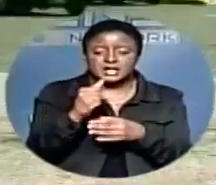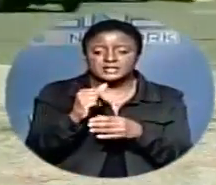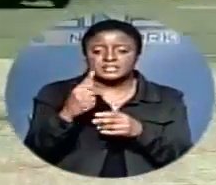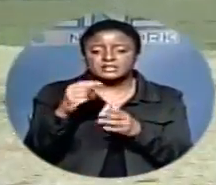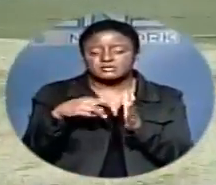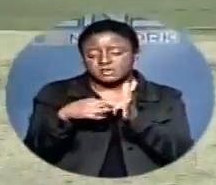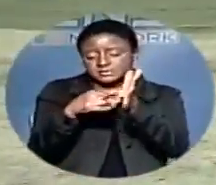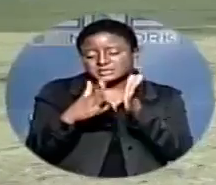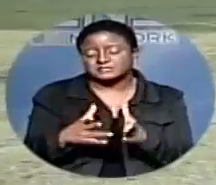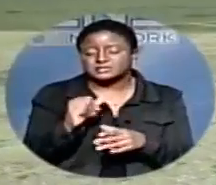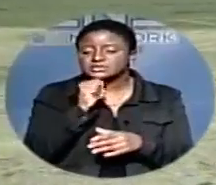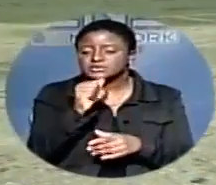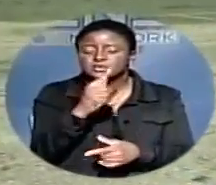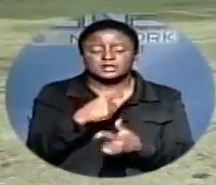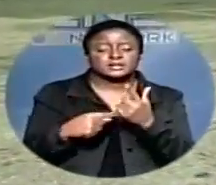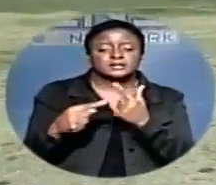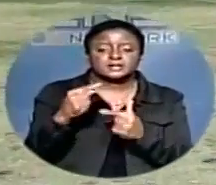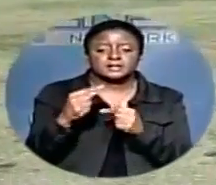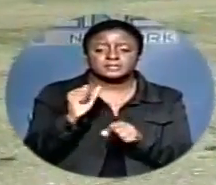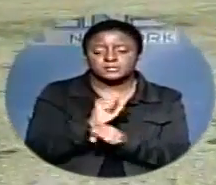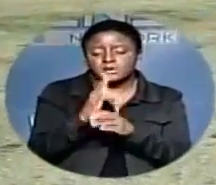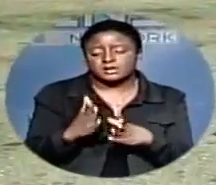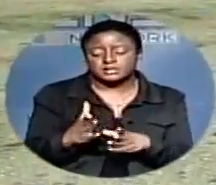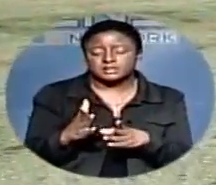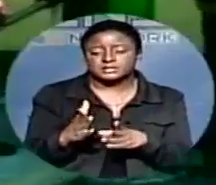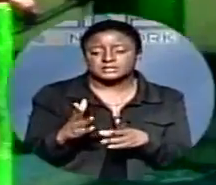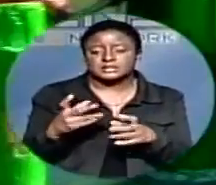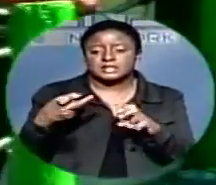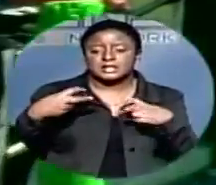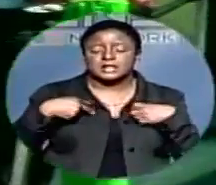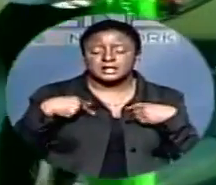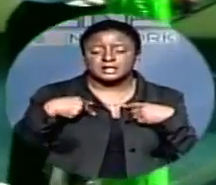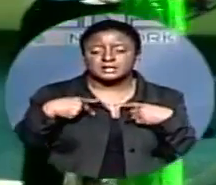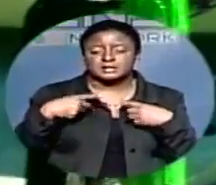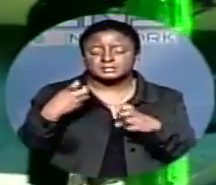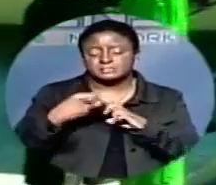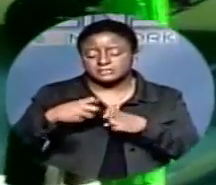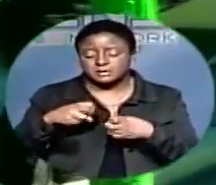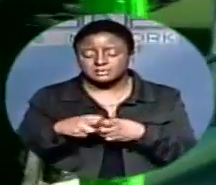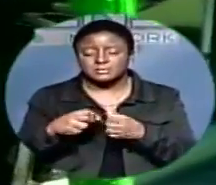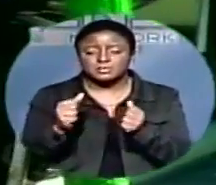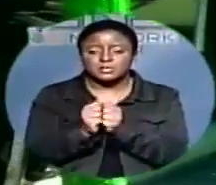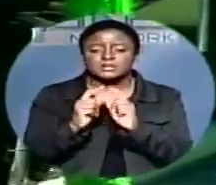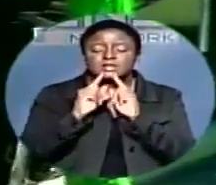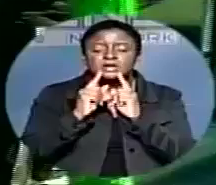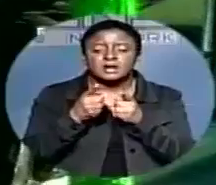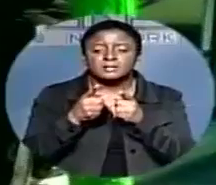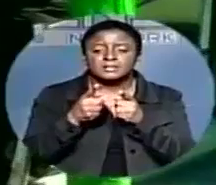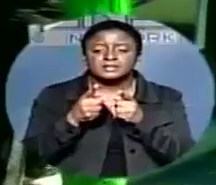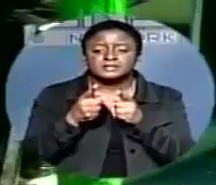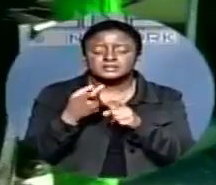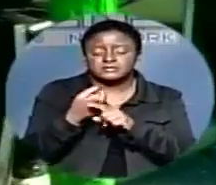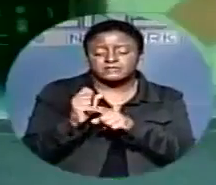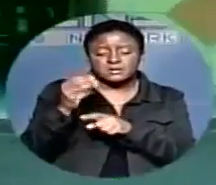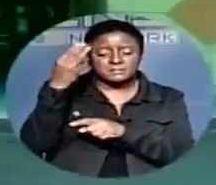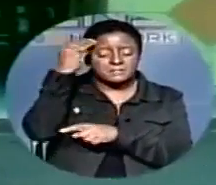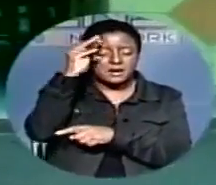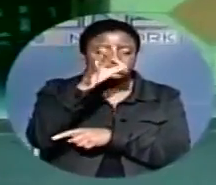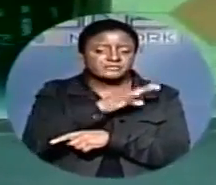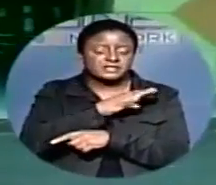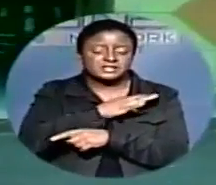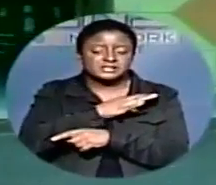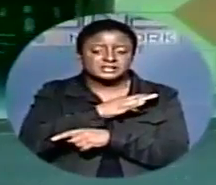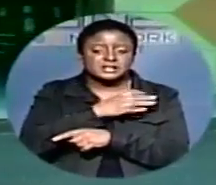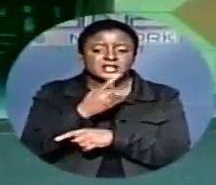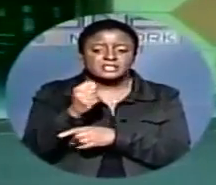here. Employees also took issue with comments attributed to City Market owner Mark Finlayson appearing in a local daily, stating